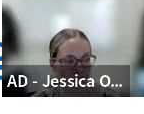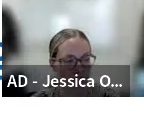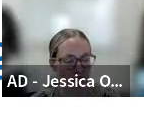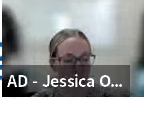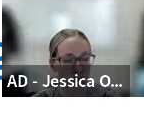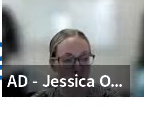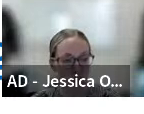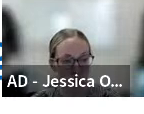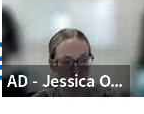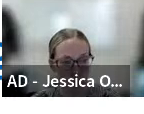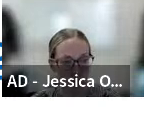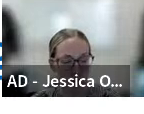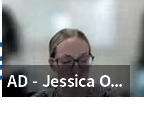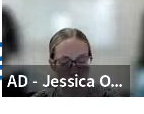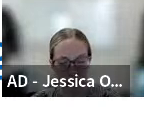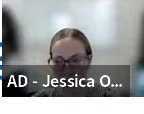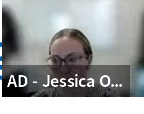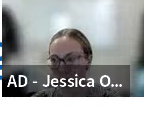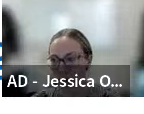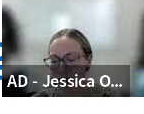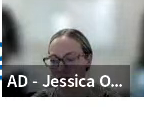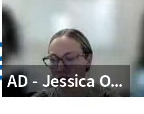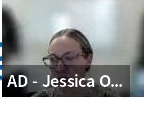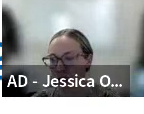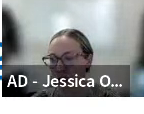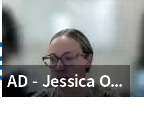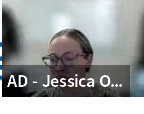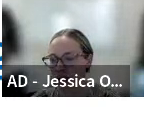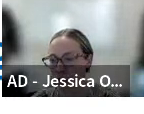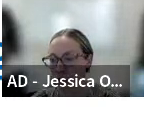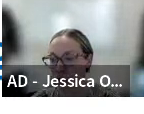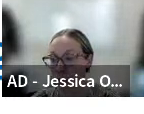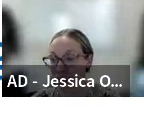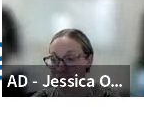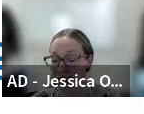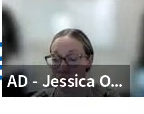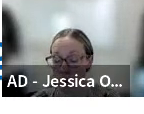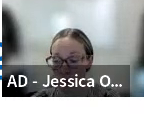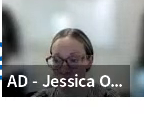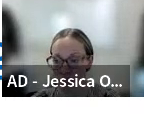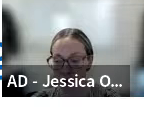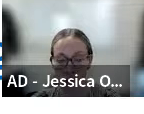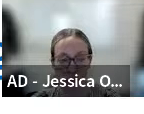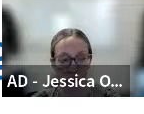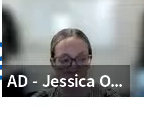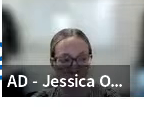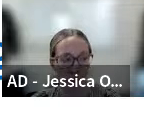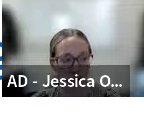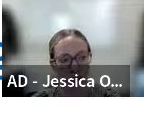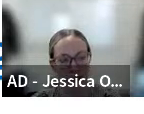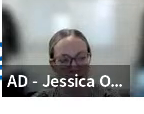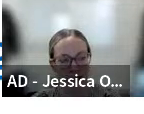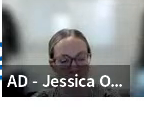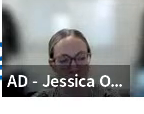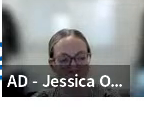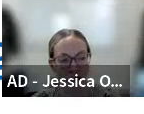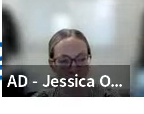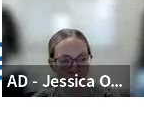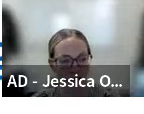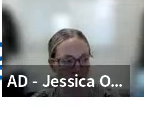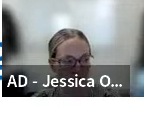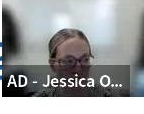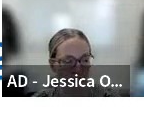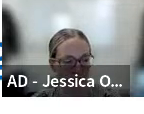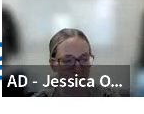increasing funding for the new options. So that's for folks replacing older vehicles with new plug-in hybrid